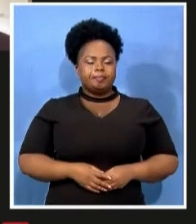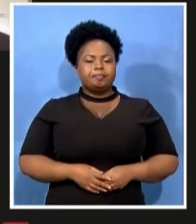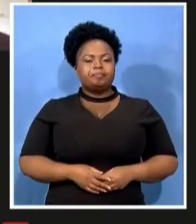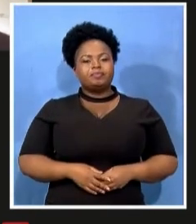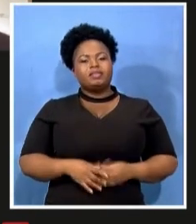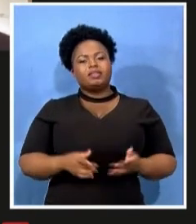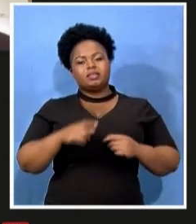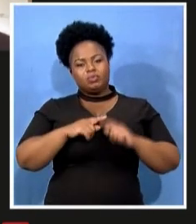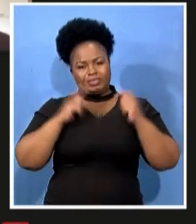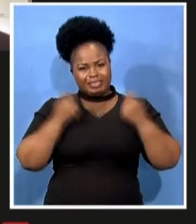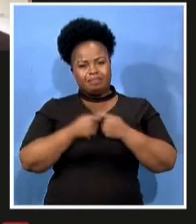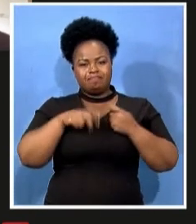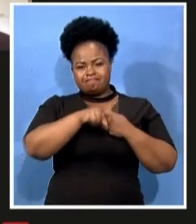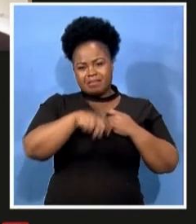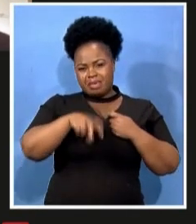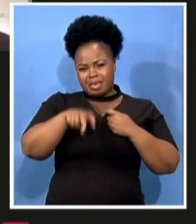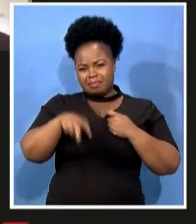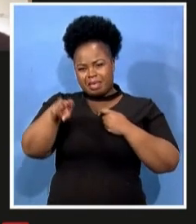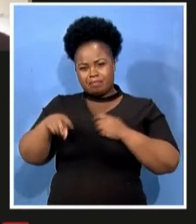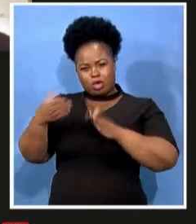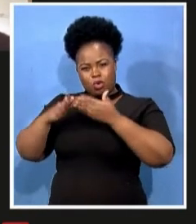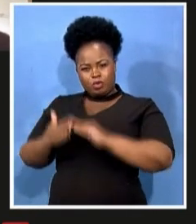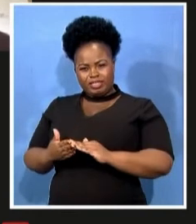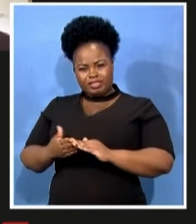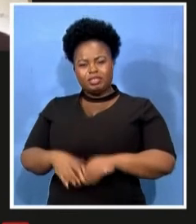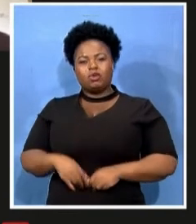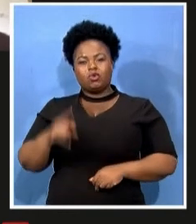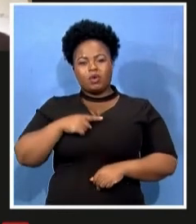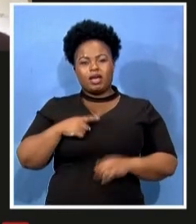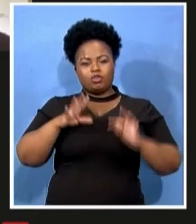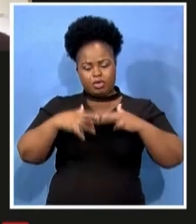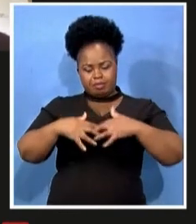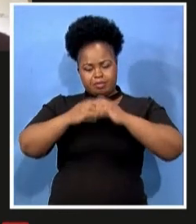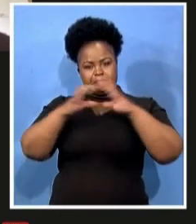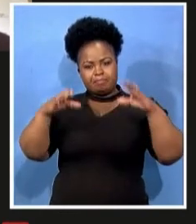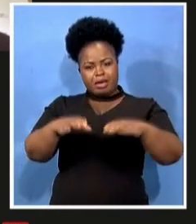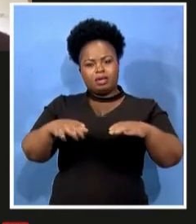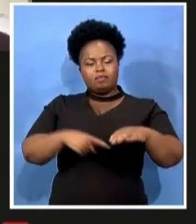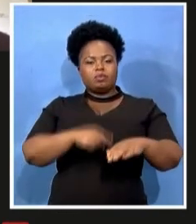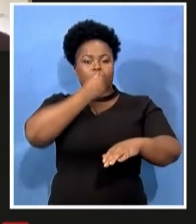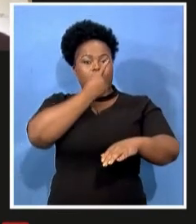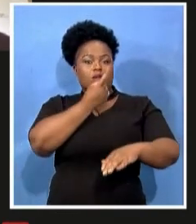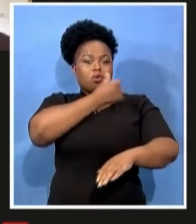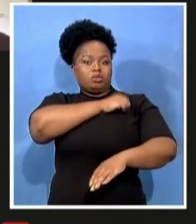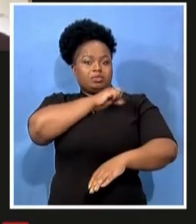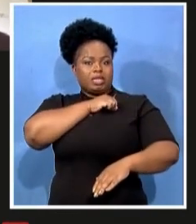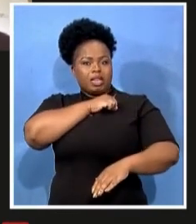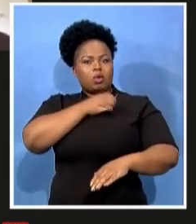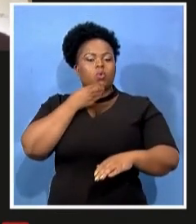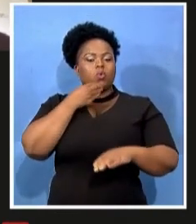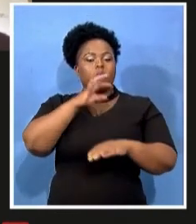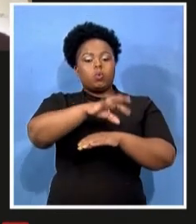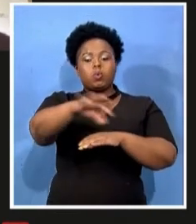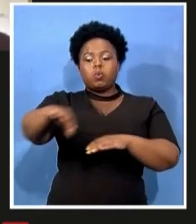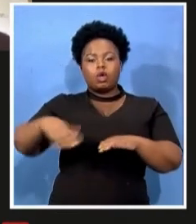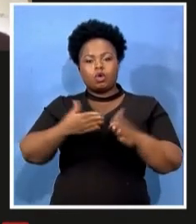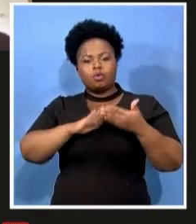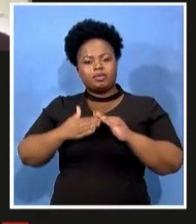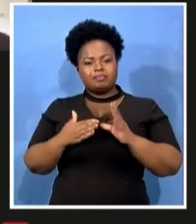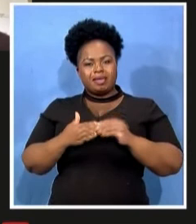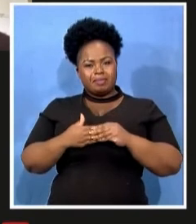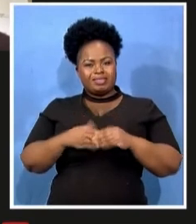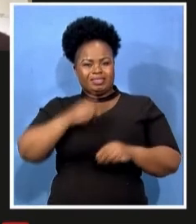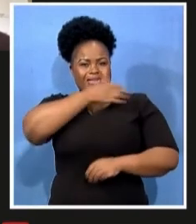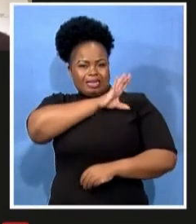hub and spoke model. So you get one hospital, and then it rounds up all the clinics and the centers where health workers